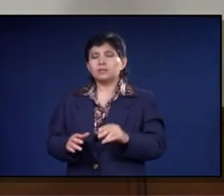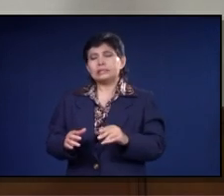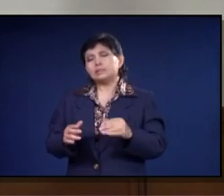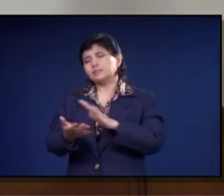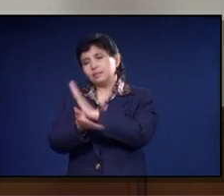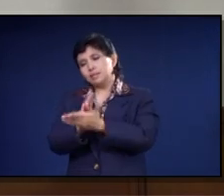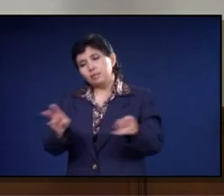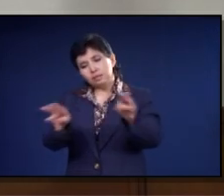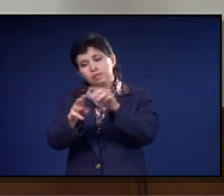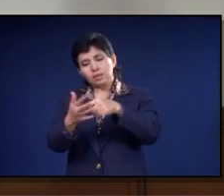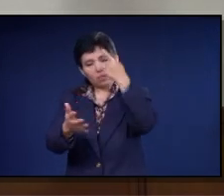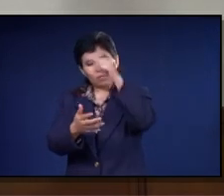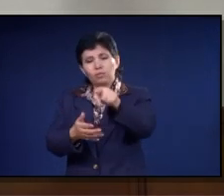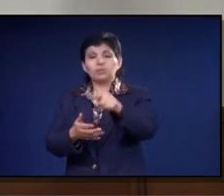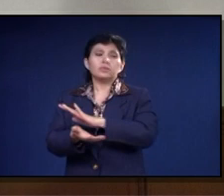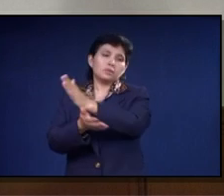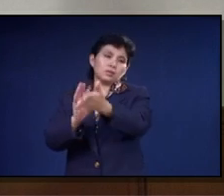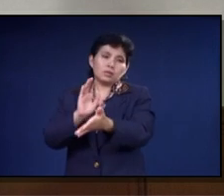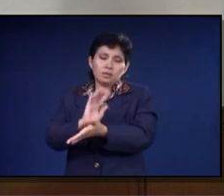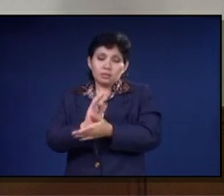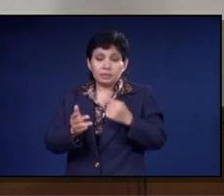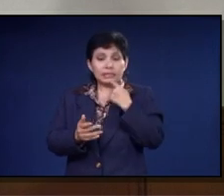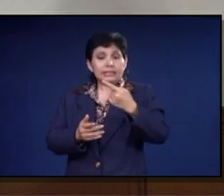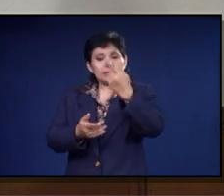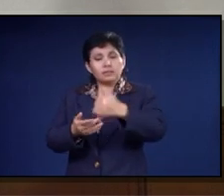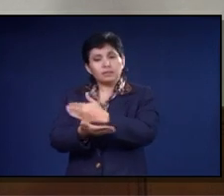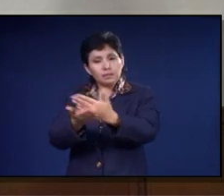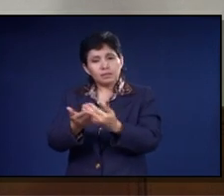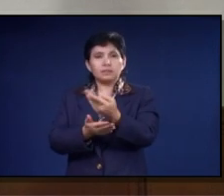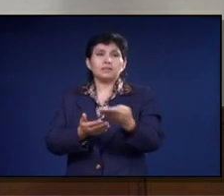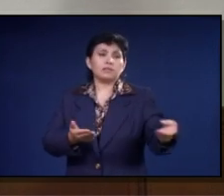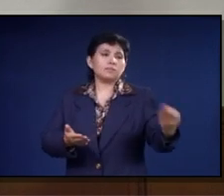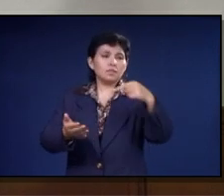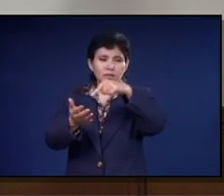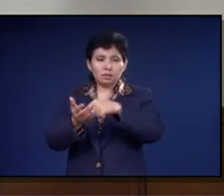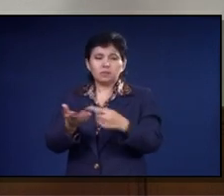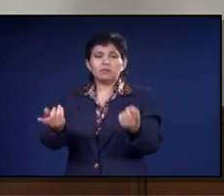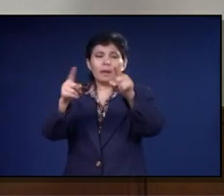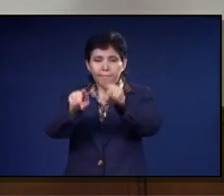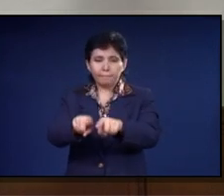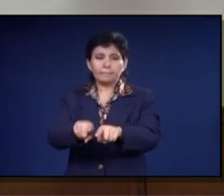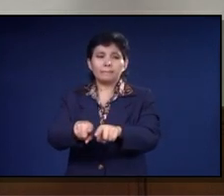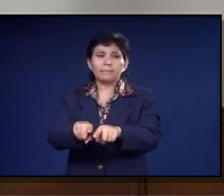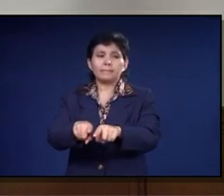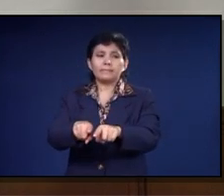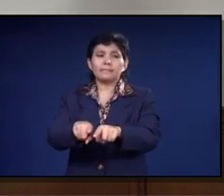you. And be careful when you say something, because it would happen. It would happen.